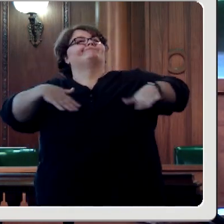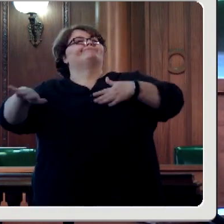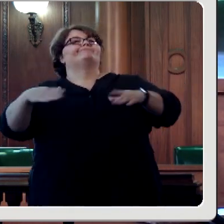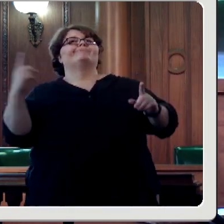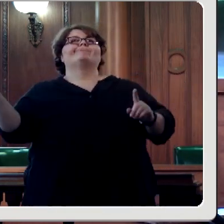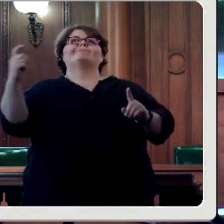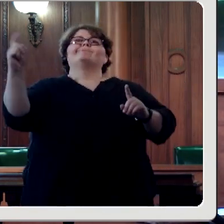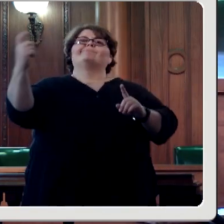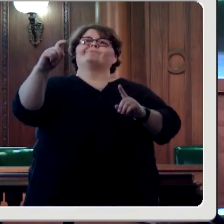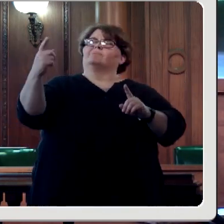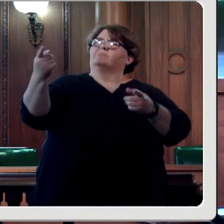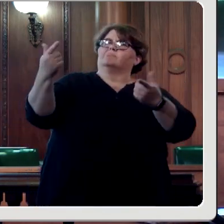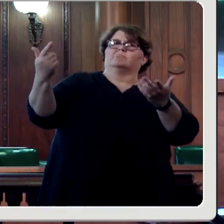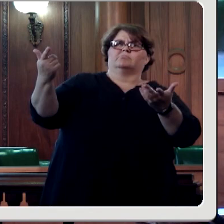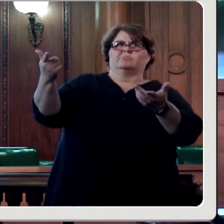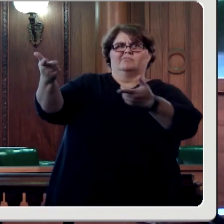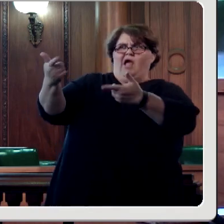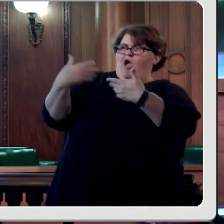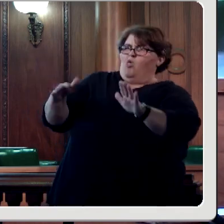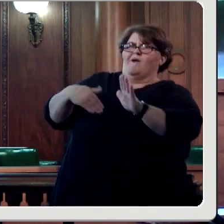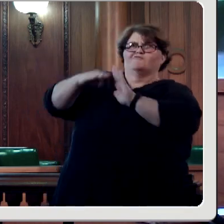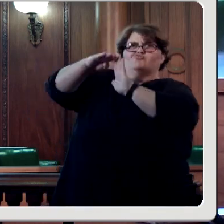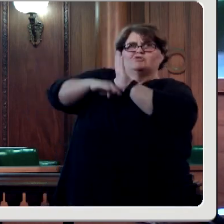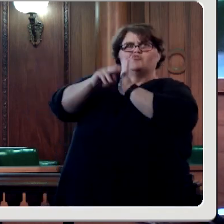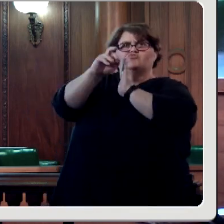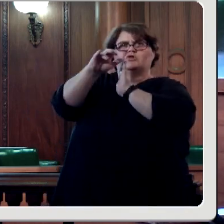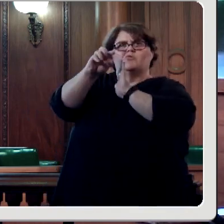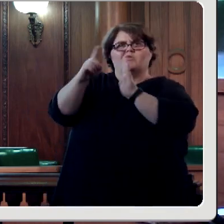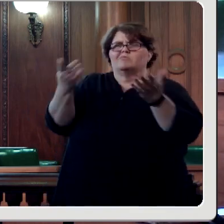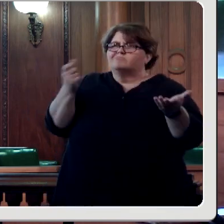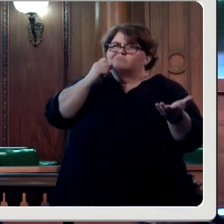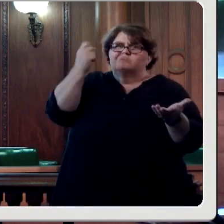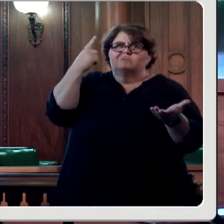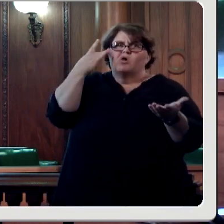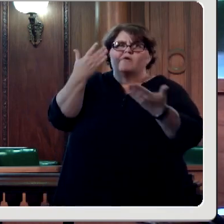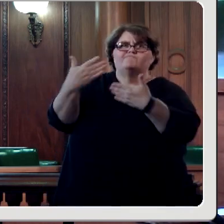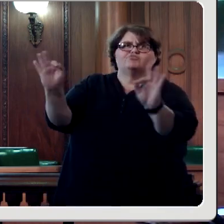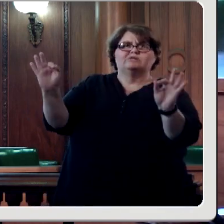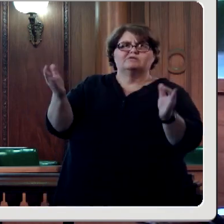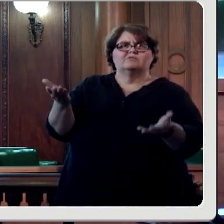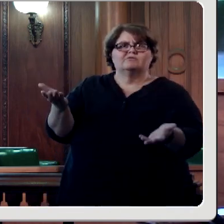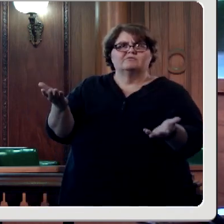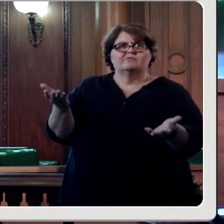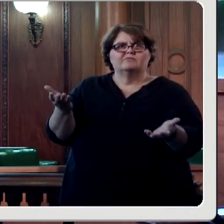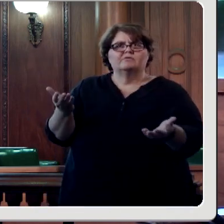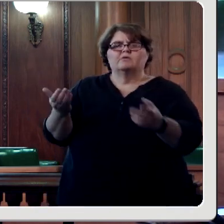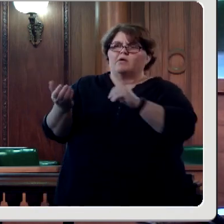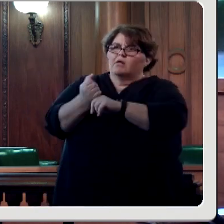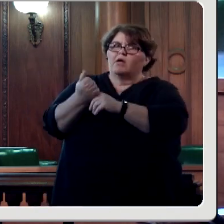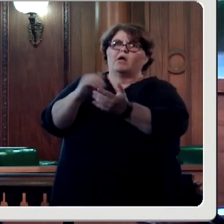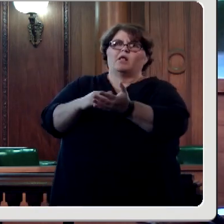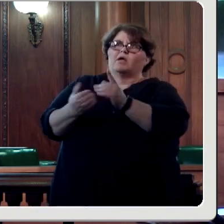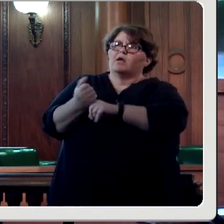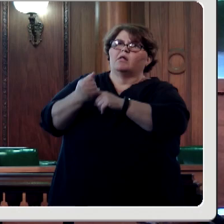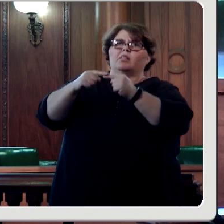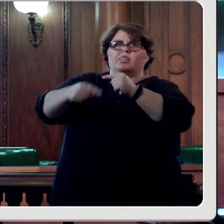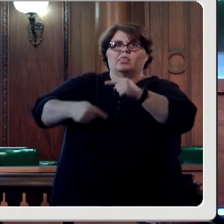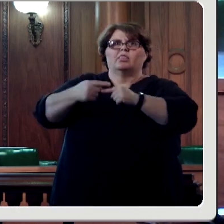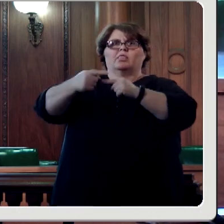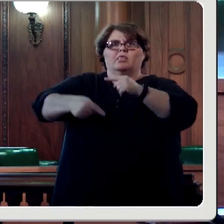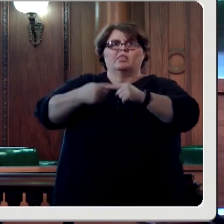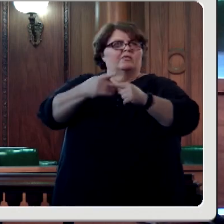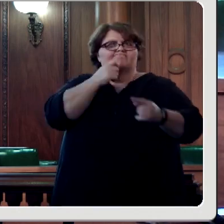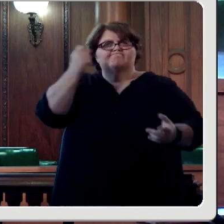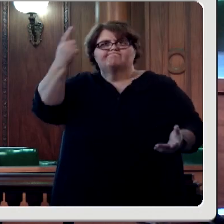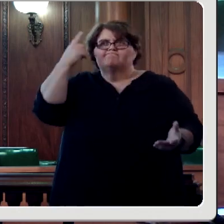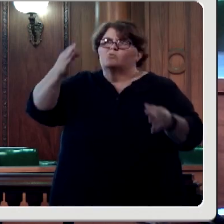neighborhoods on it. But I don't know how many times we have to keep arresting these repeat violent criminal offenders. That revolving door needs